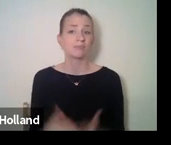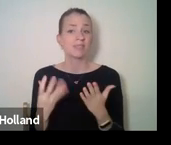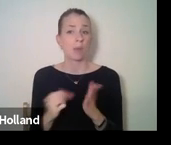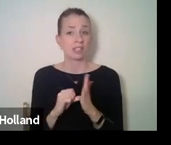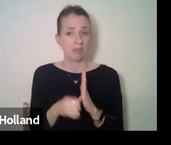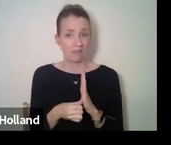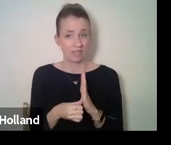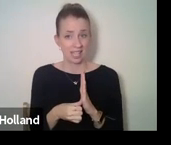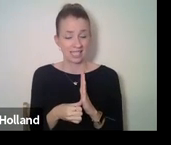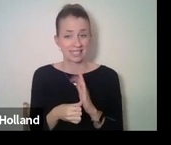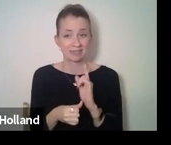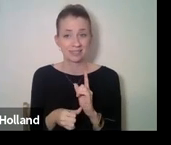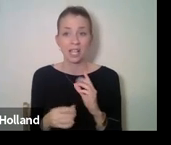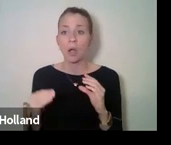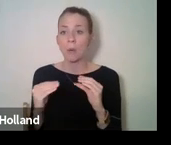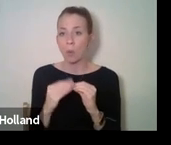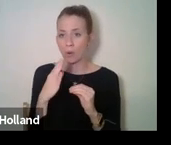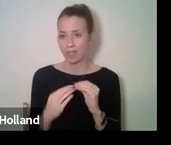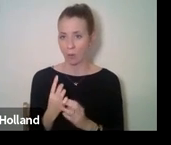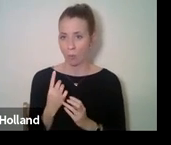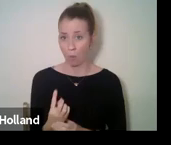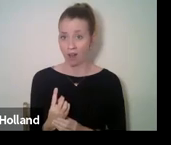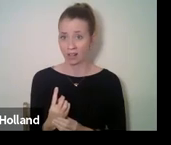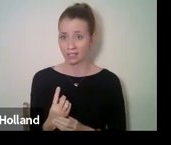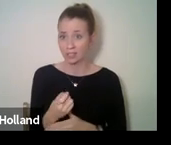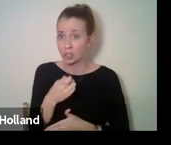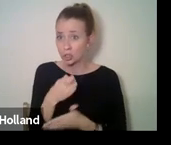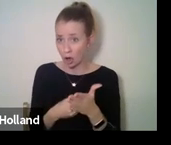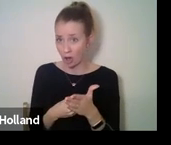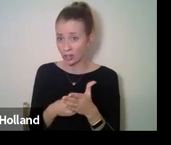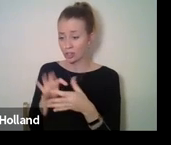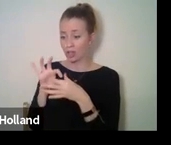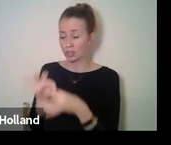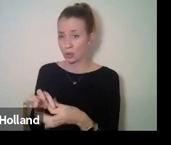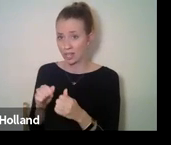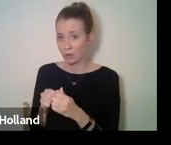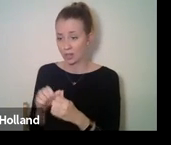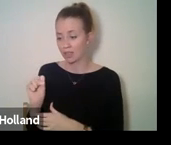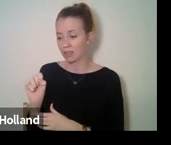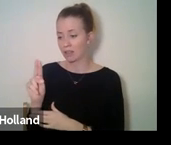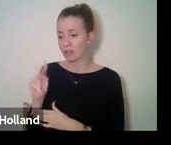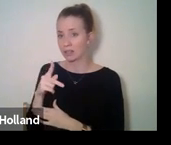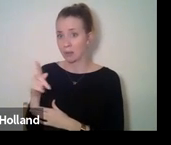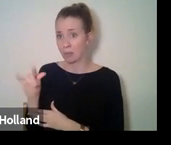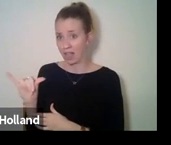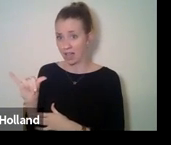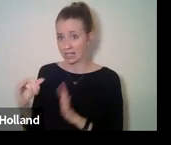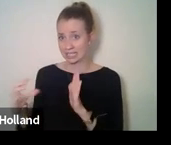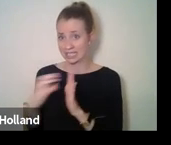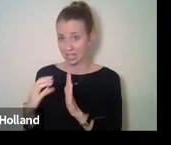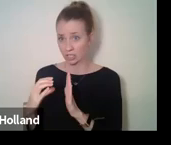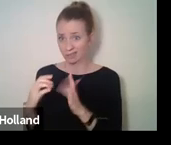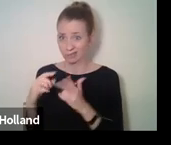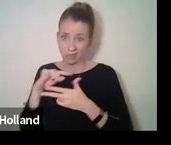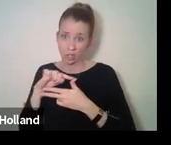are more than one charge associated in this section. There are actually three